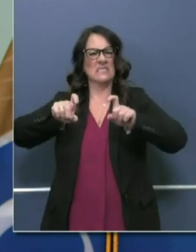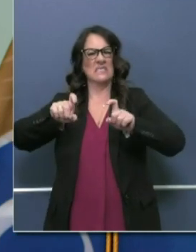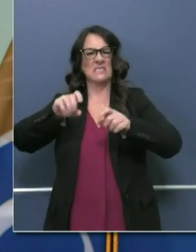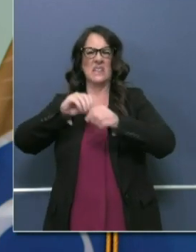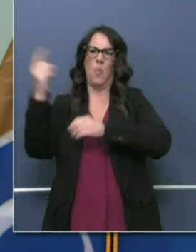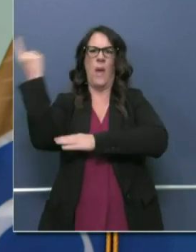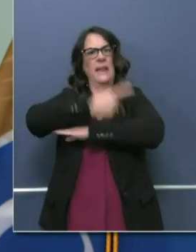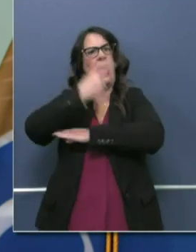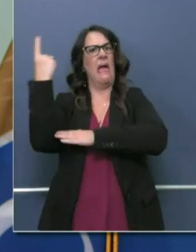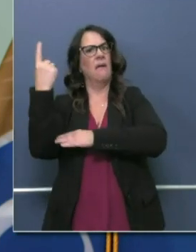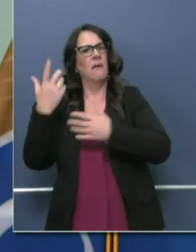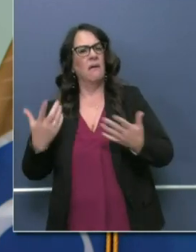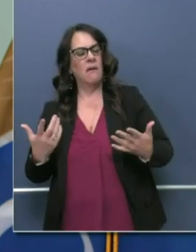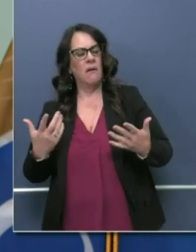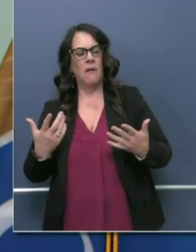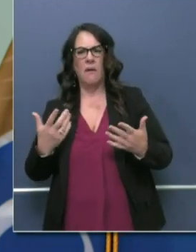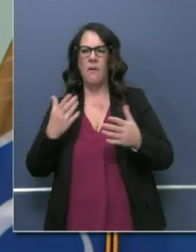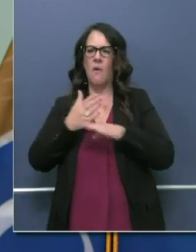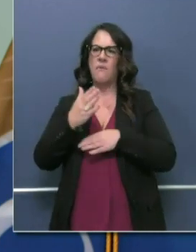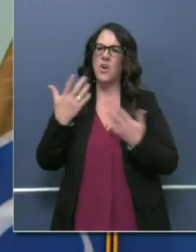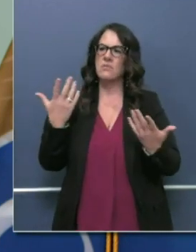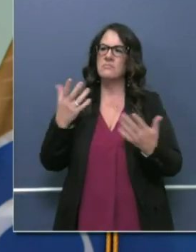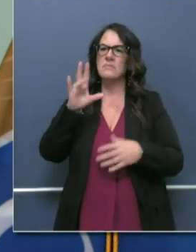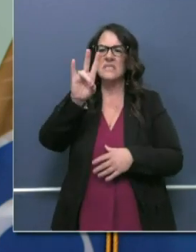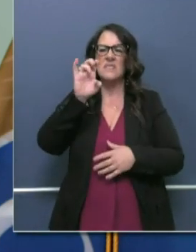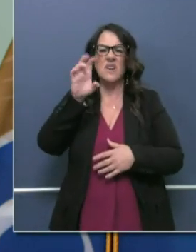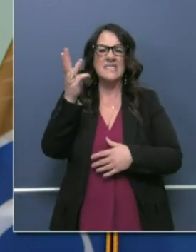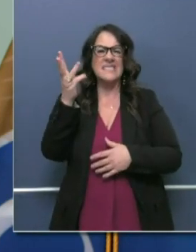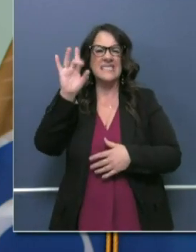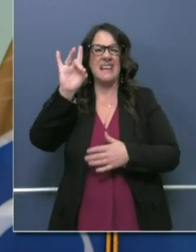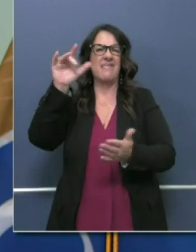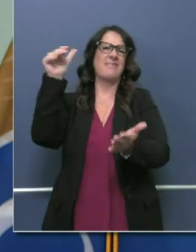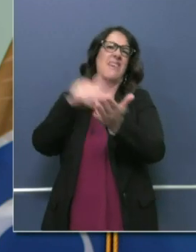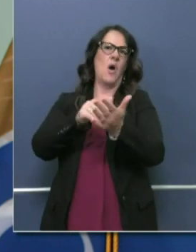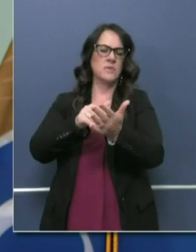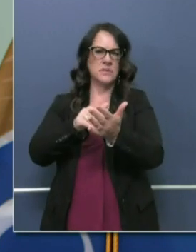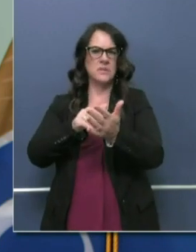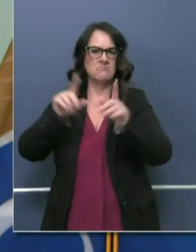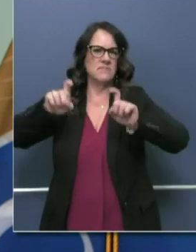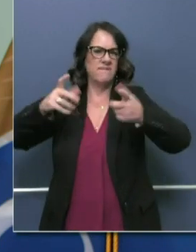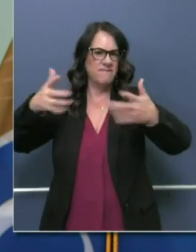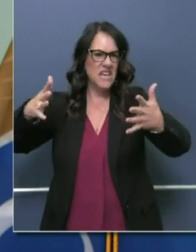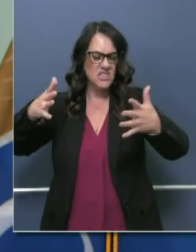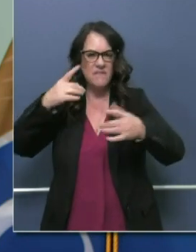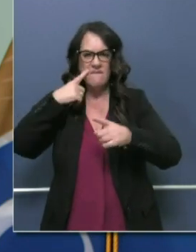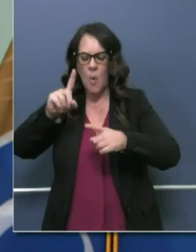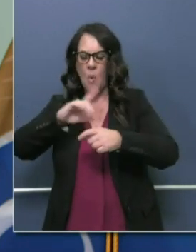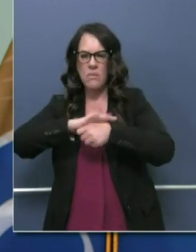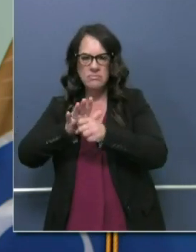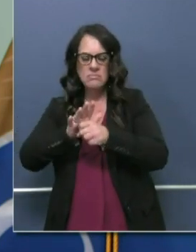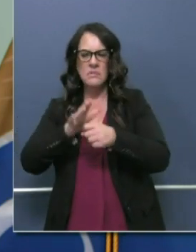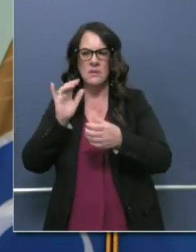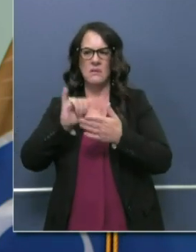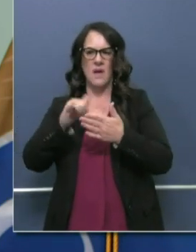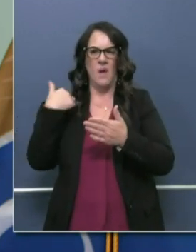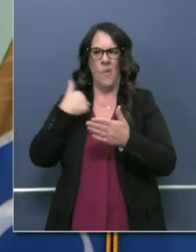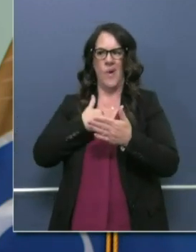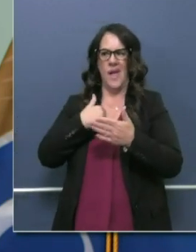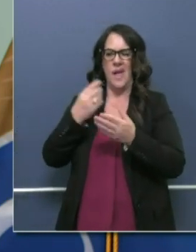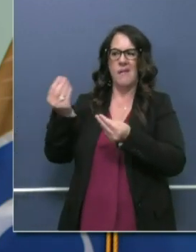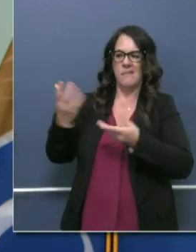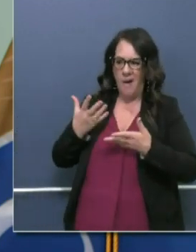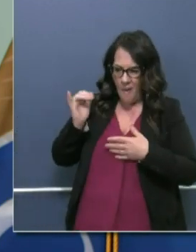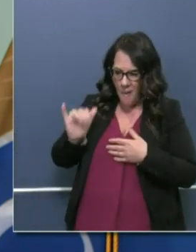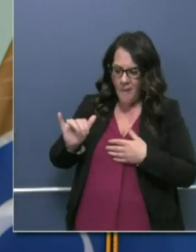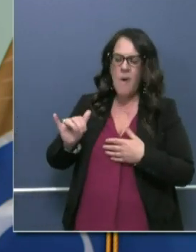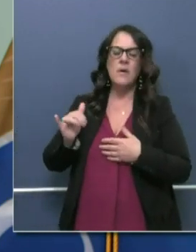over 768, roughly 768,000 tests that have been conducted that have been reported in this state. We believe there's